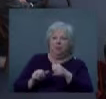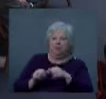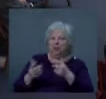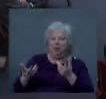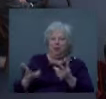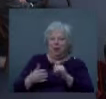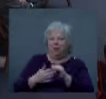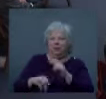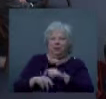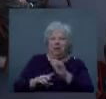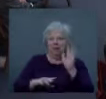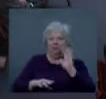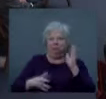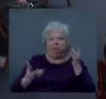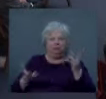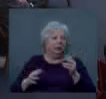then.